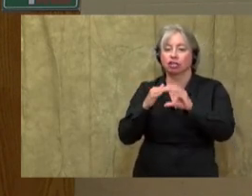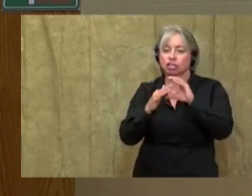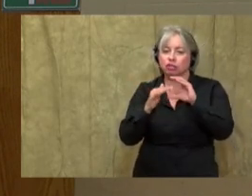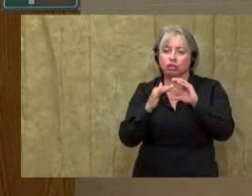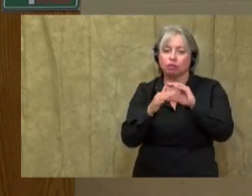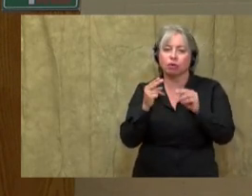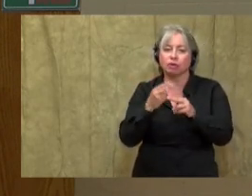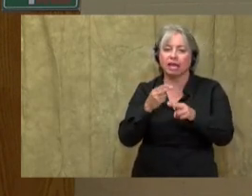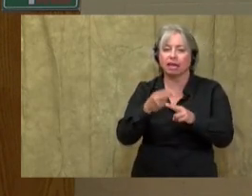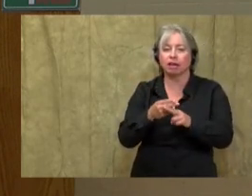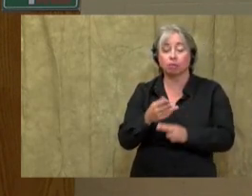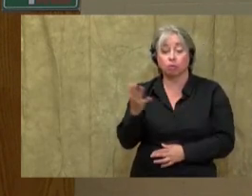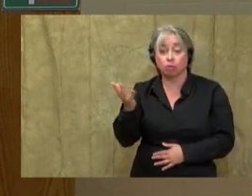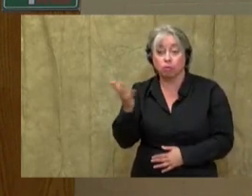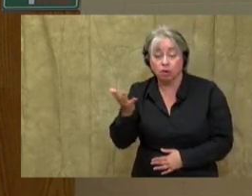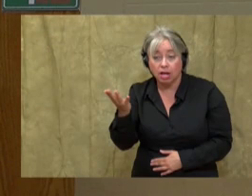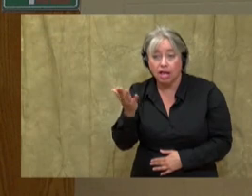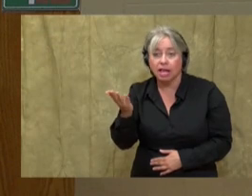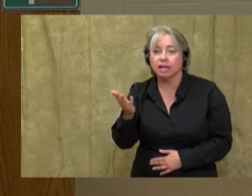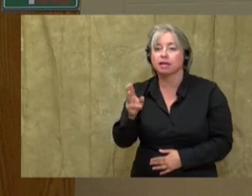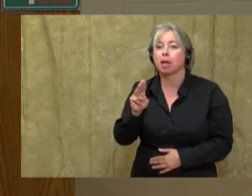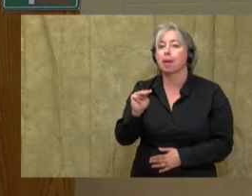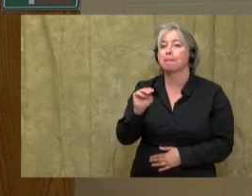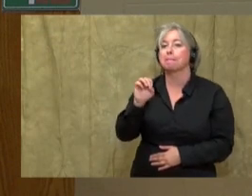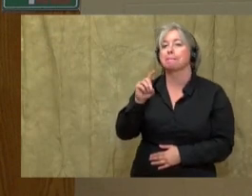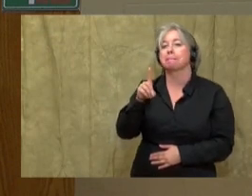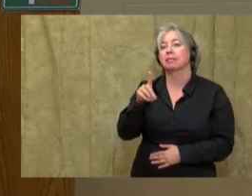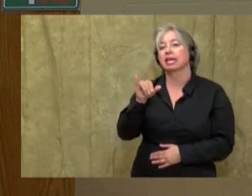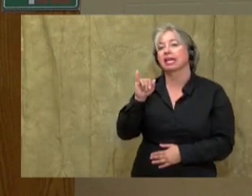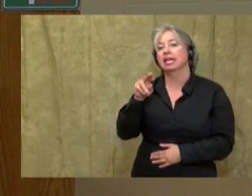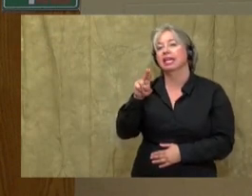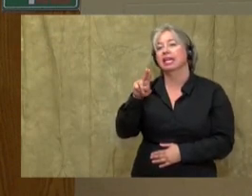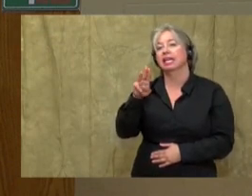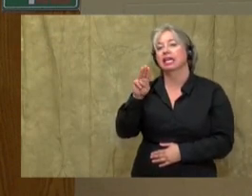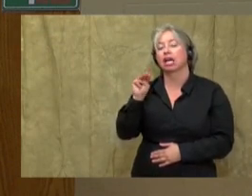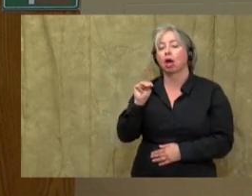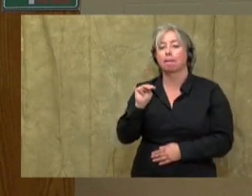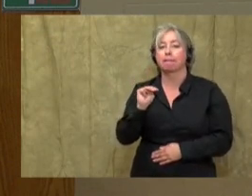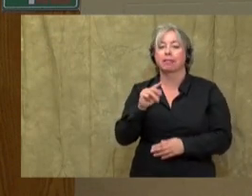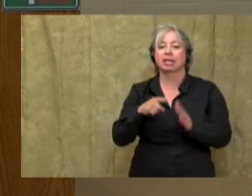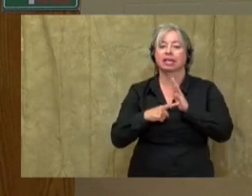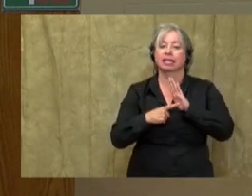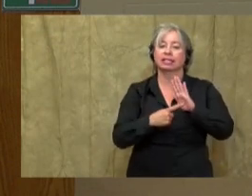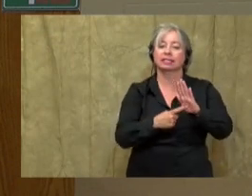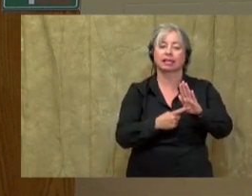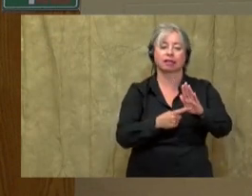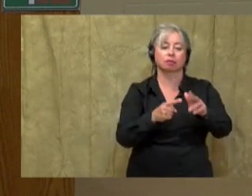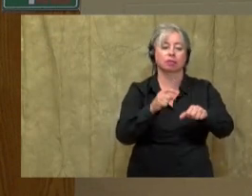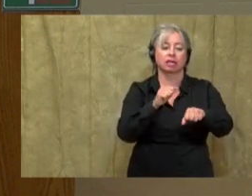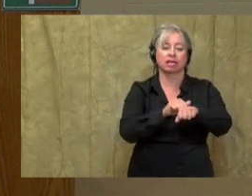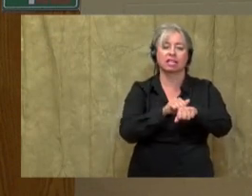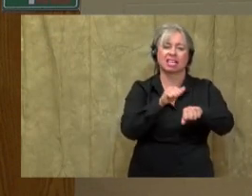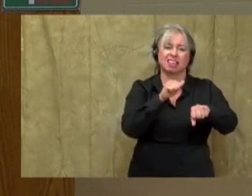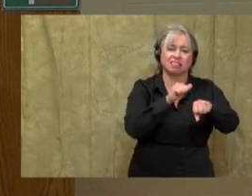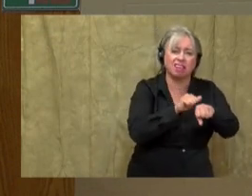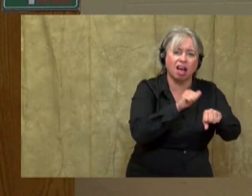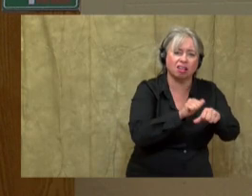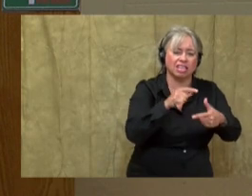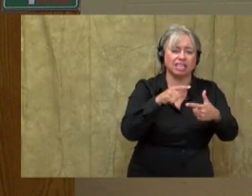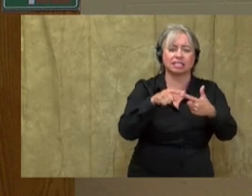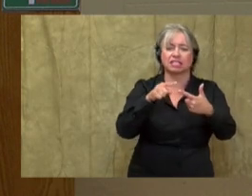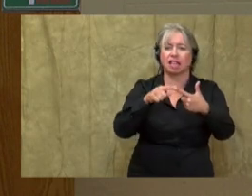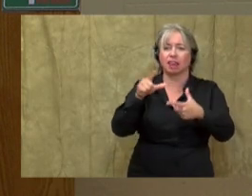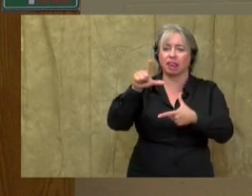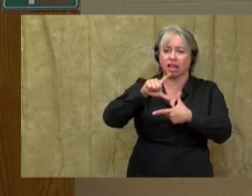the mediums are going to sound familiar to you. They are our states of matter. We have solids, liquids, and gases. So just a